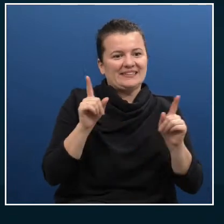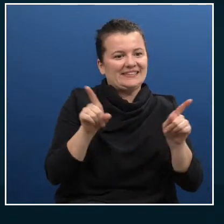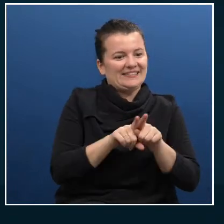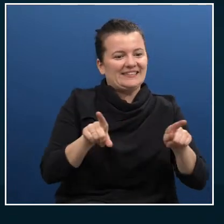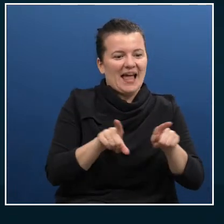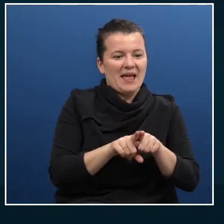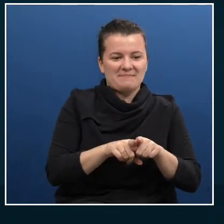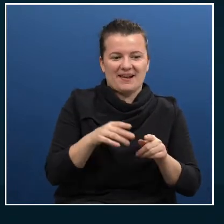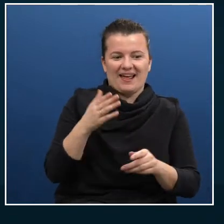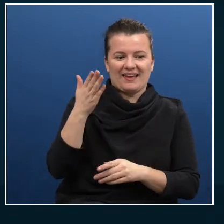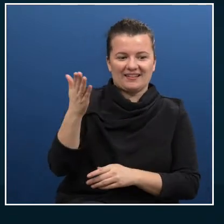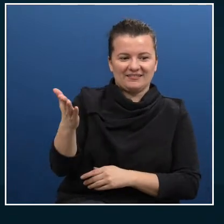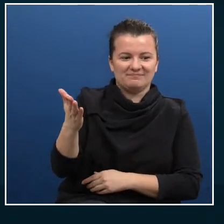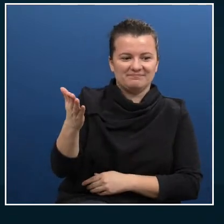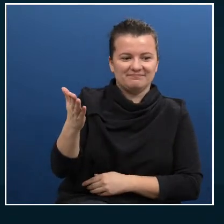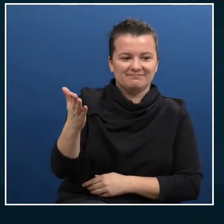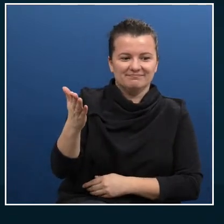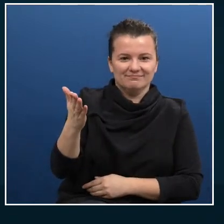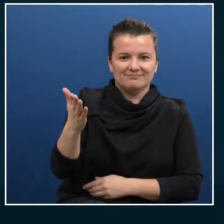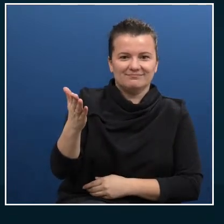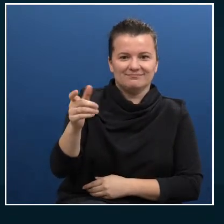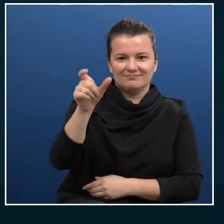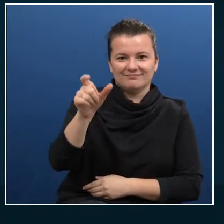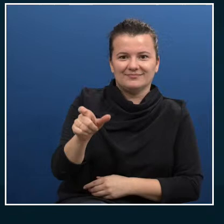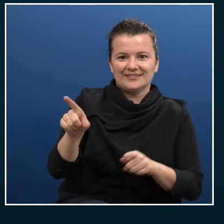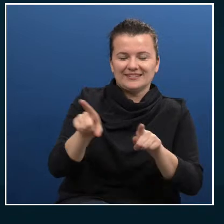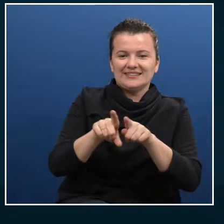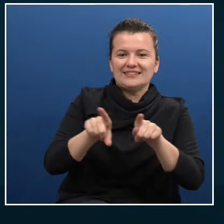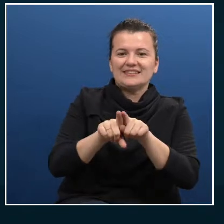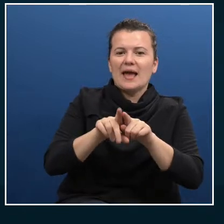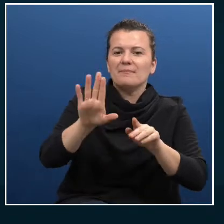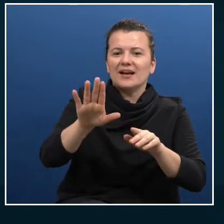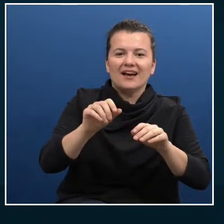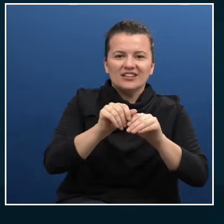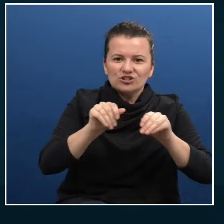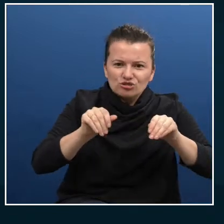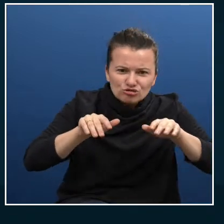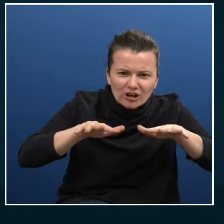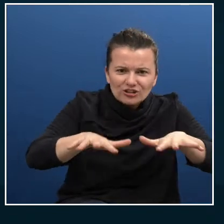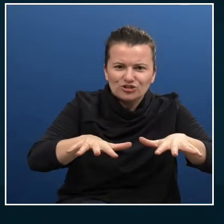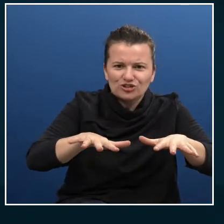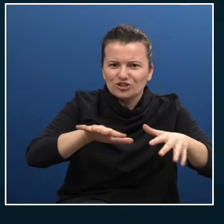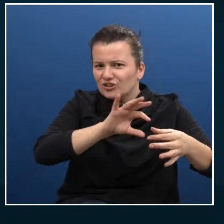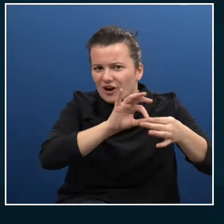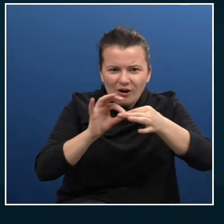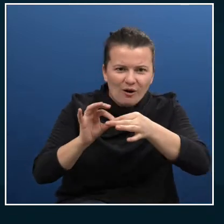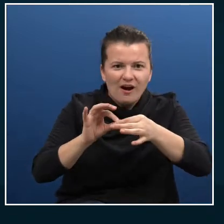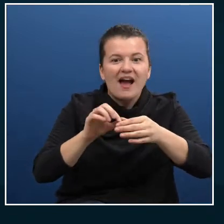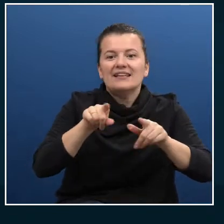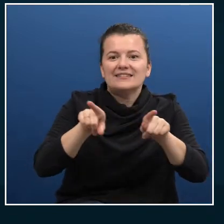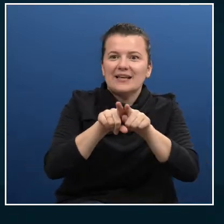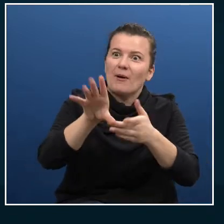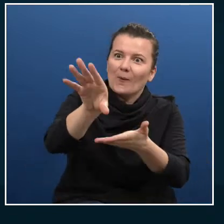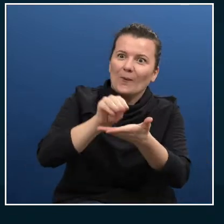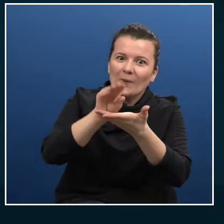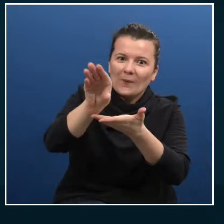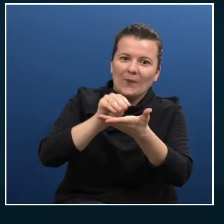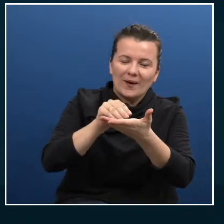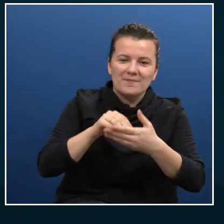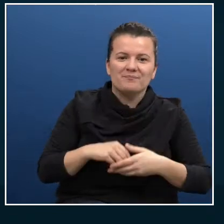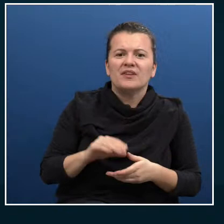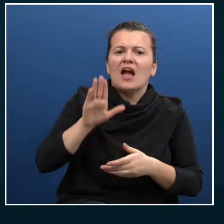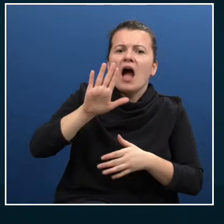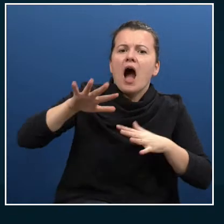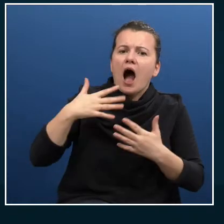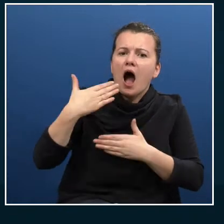So yeah, I think Project Bicep is looks really promising, and I think it's really going to make our work easier on